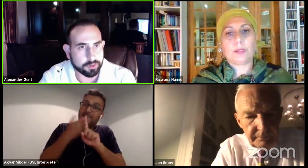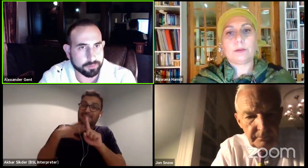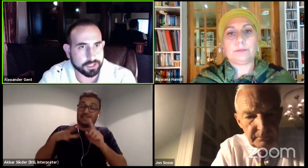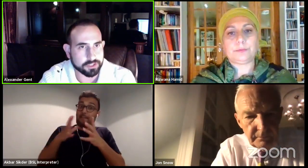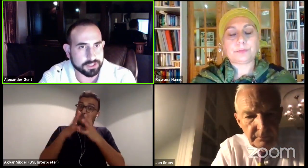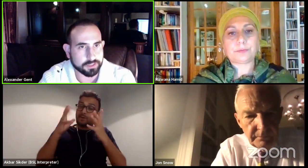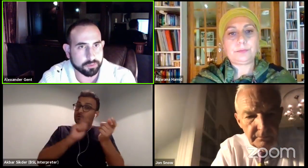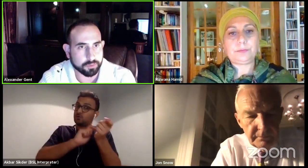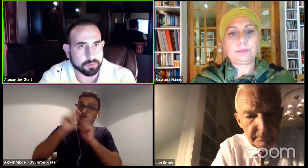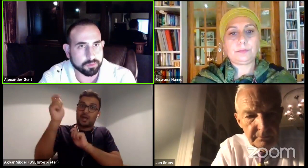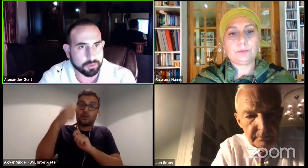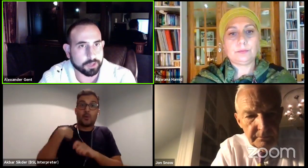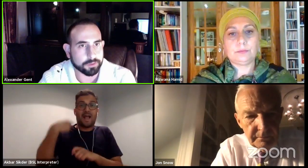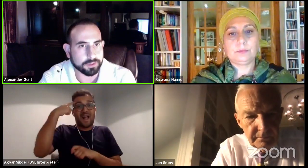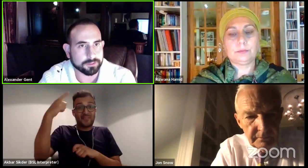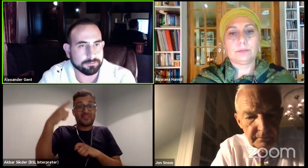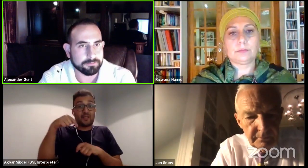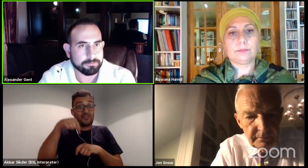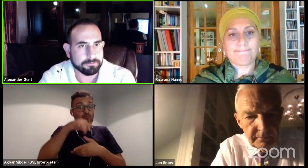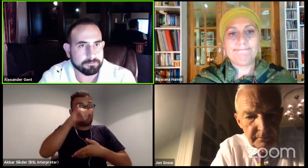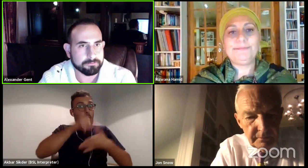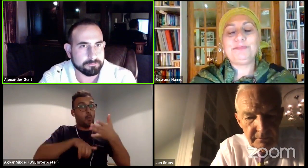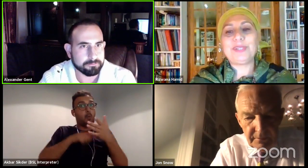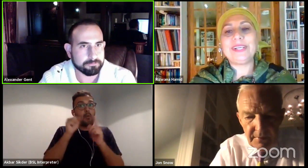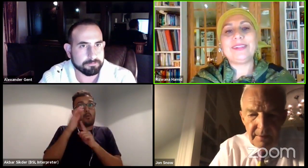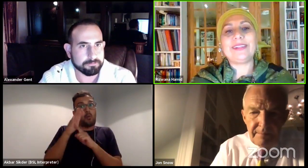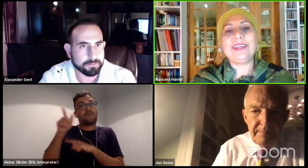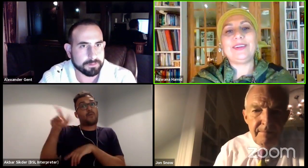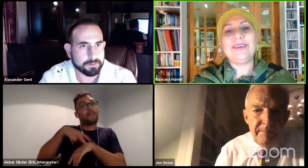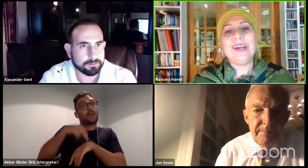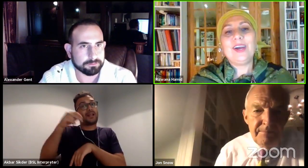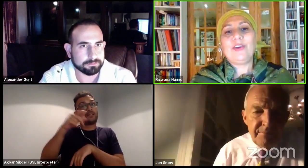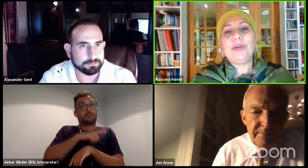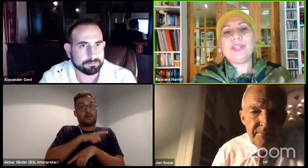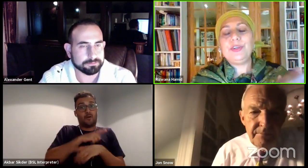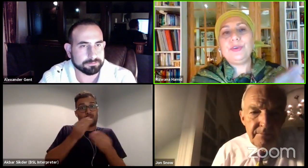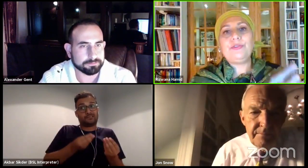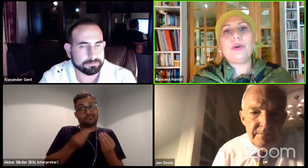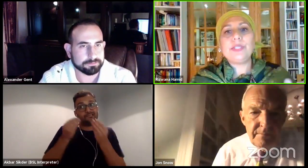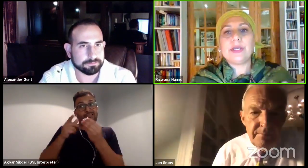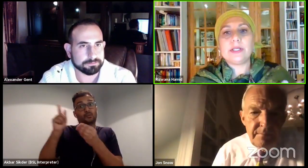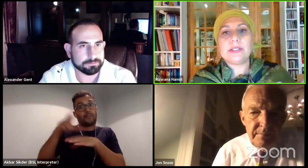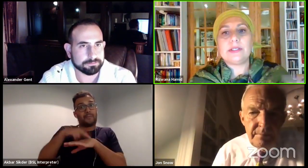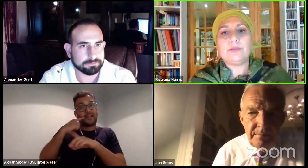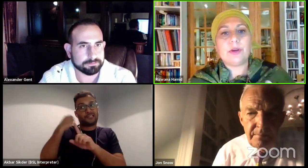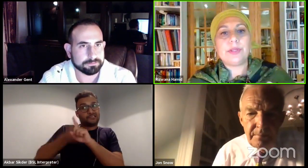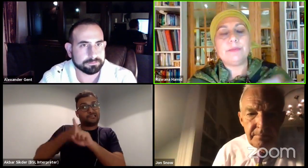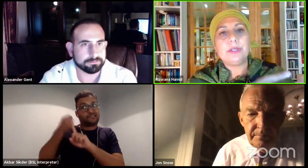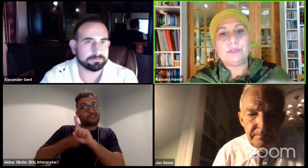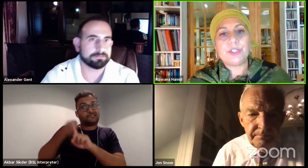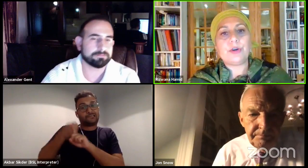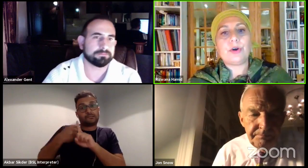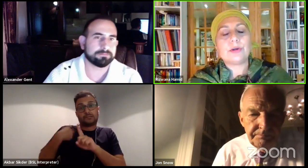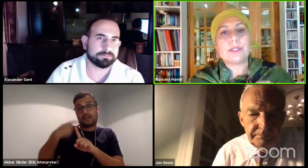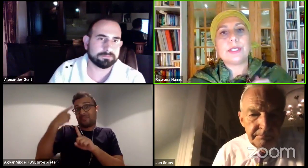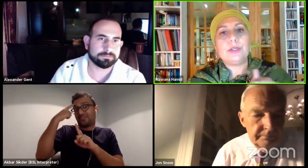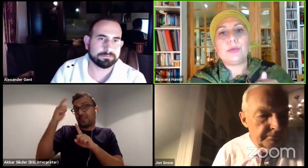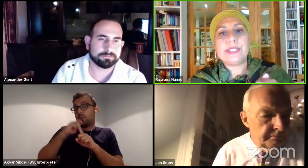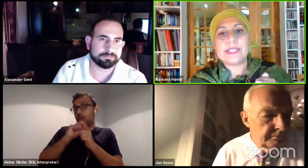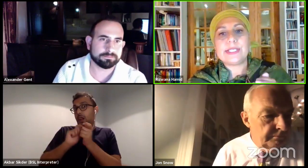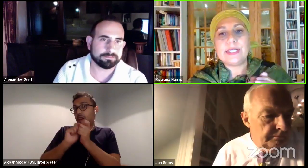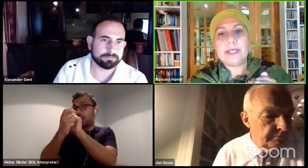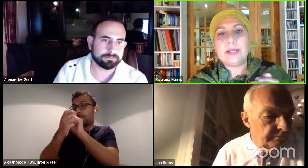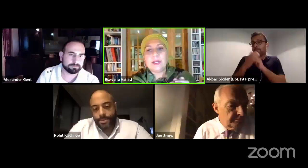lot of the recommendations, I think, will help things. Brilliant, thank you. Rohit, you wrote an article following the murder of Joe Cox